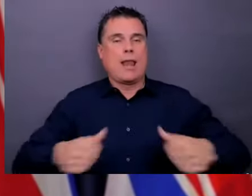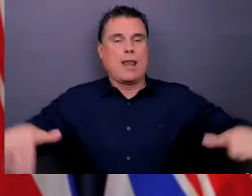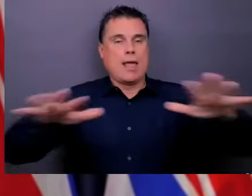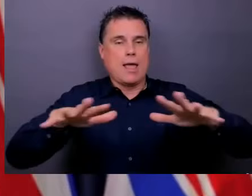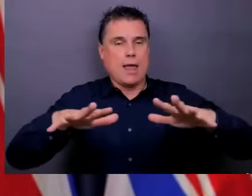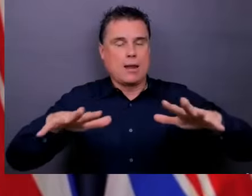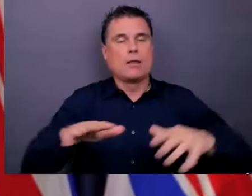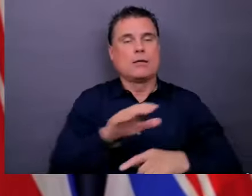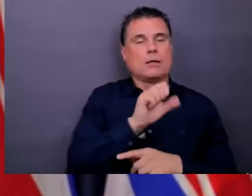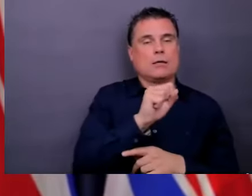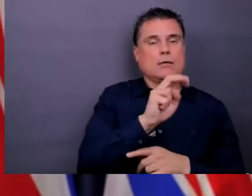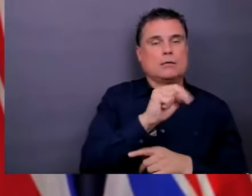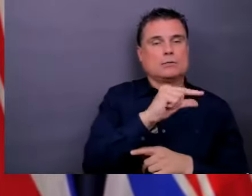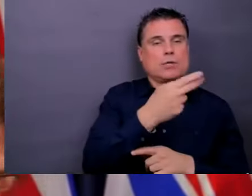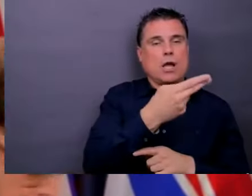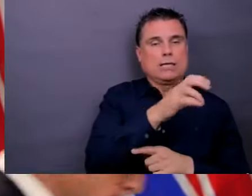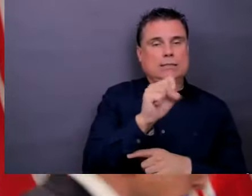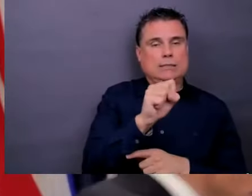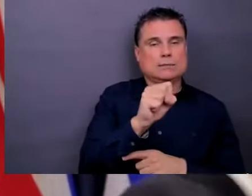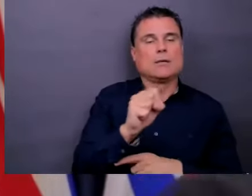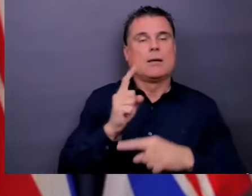introduce Dr. Bonnie Henry.